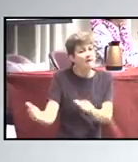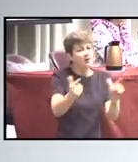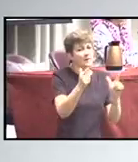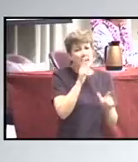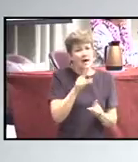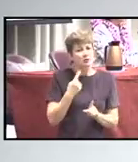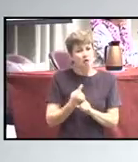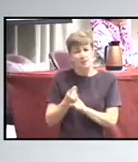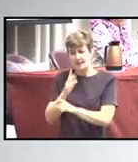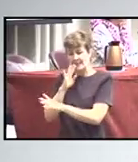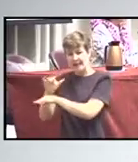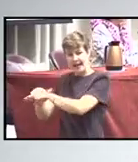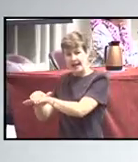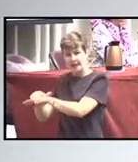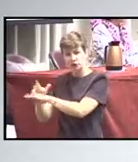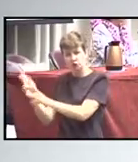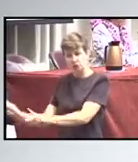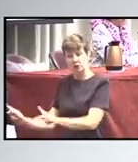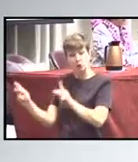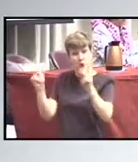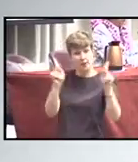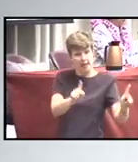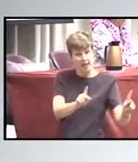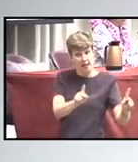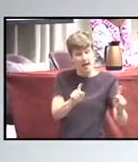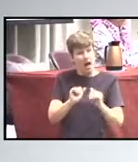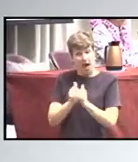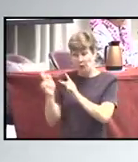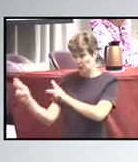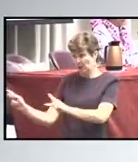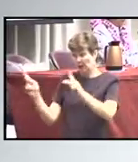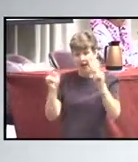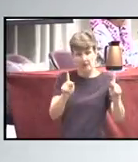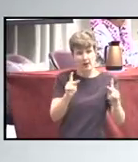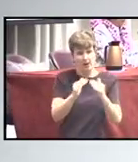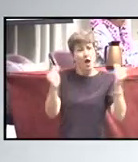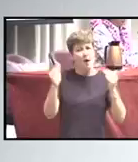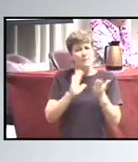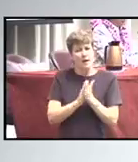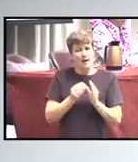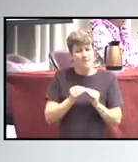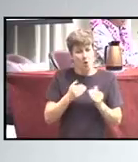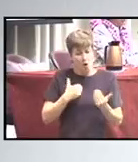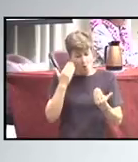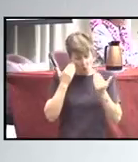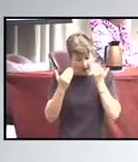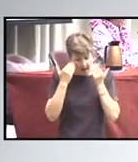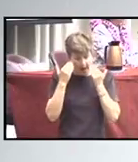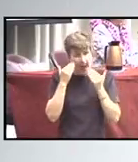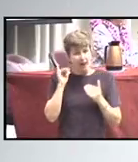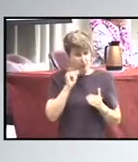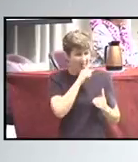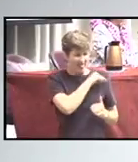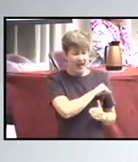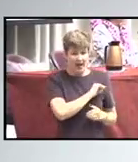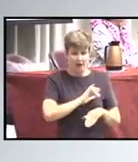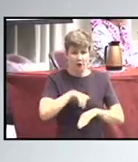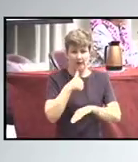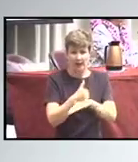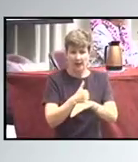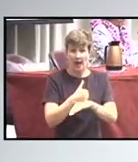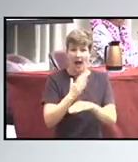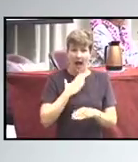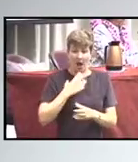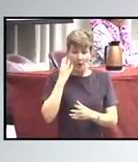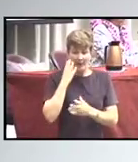those who speak English. And to do that, we really needed to become aware and start to do this very thing, begin to share